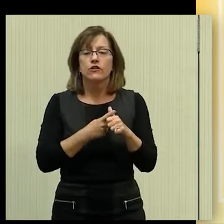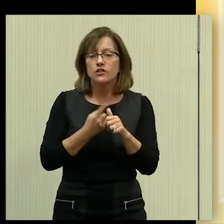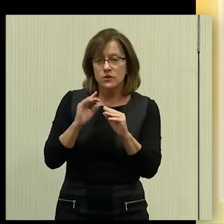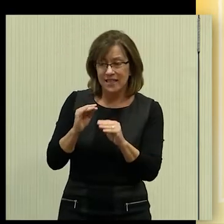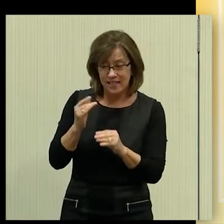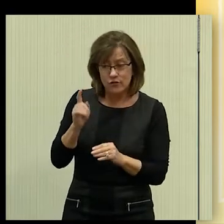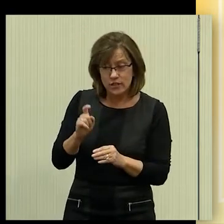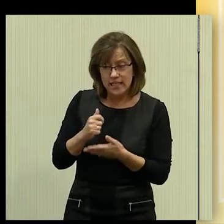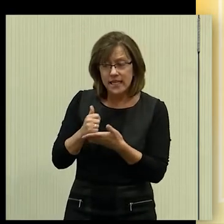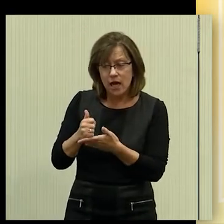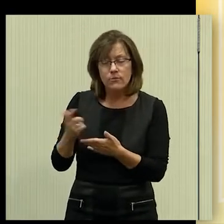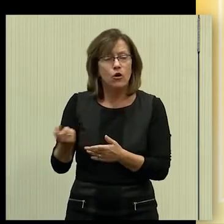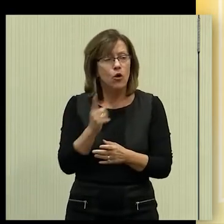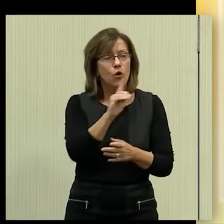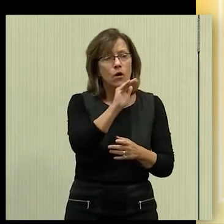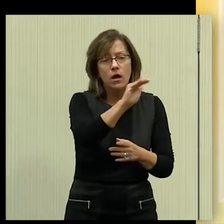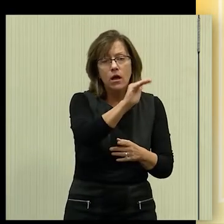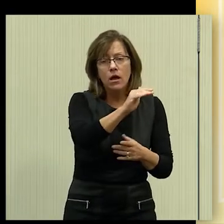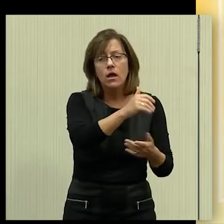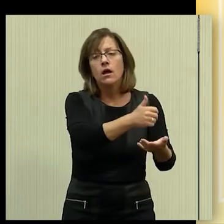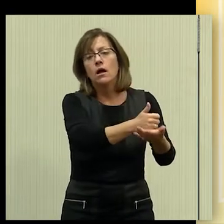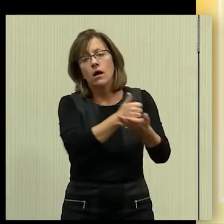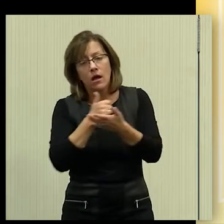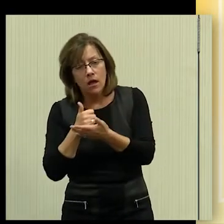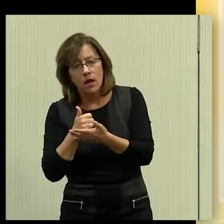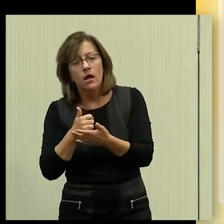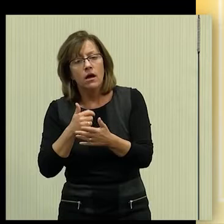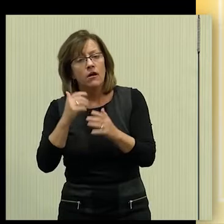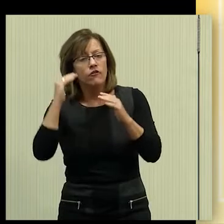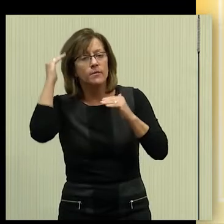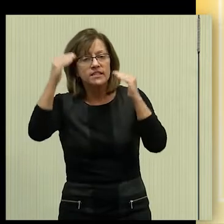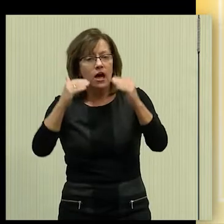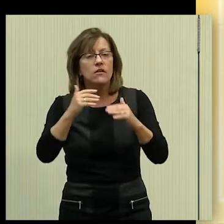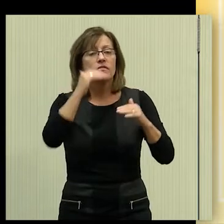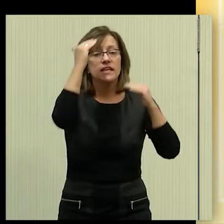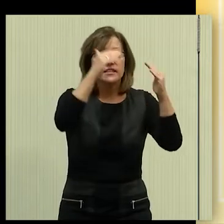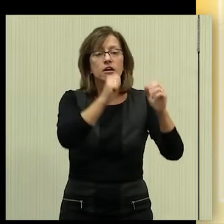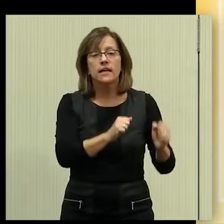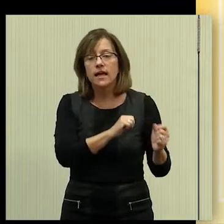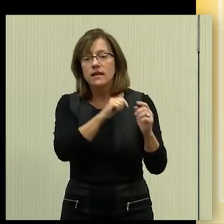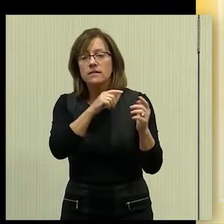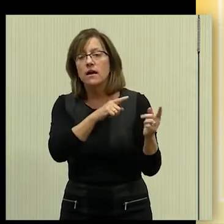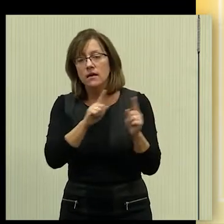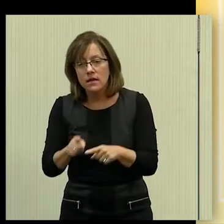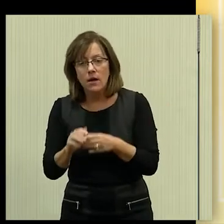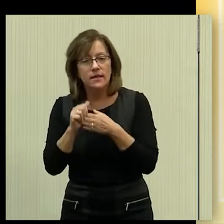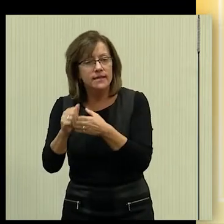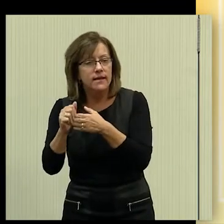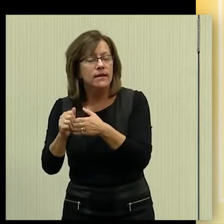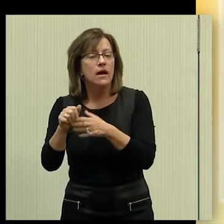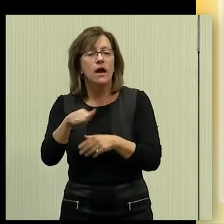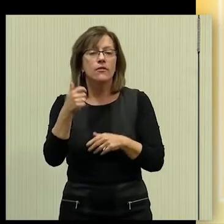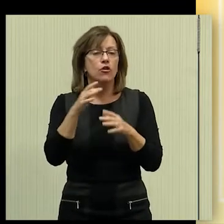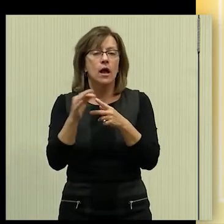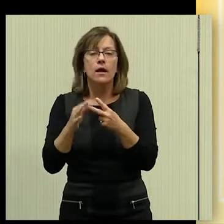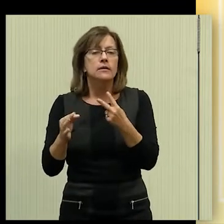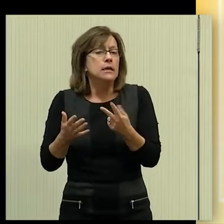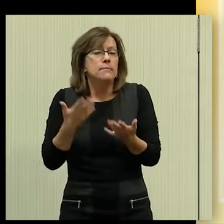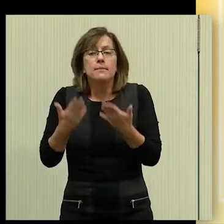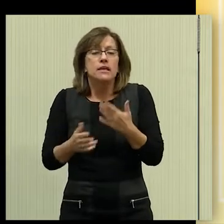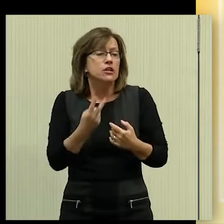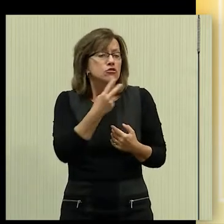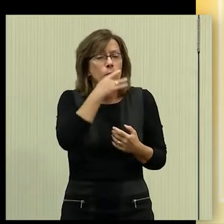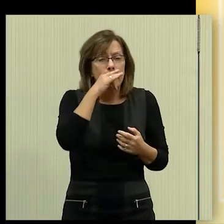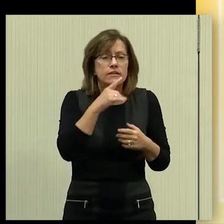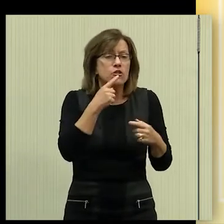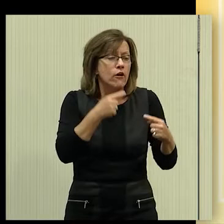need help, to get an adult. Because then the adult can come over and facilitate any of the other options. So maybe 2 kids are fighting over